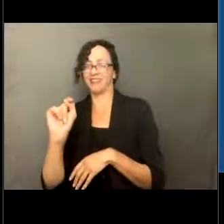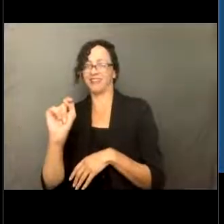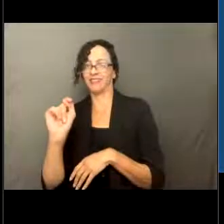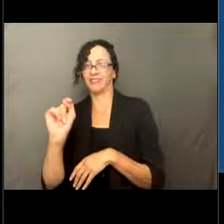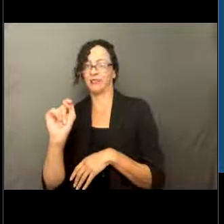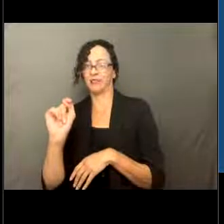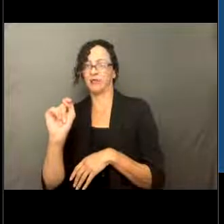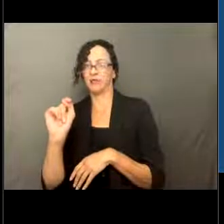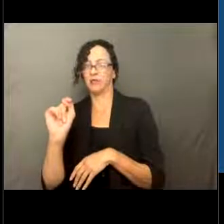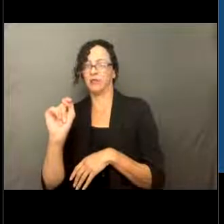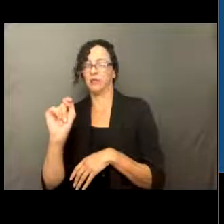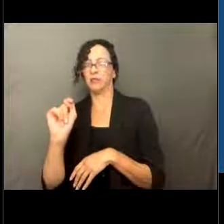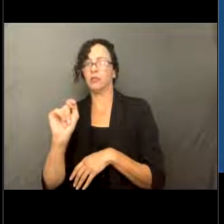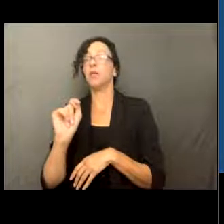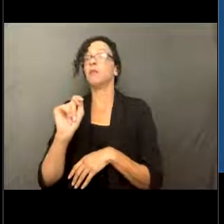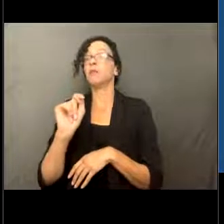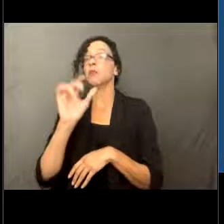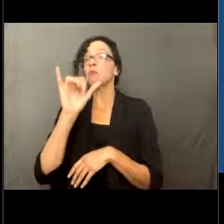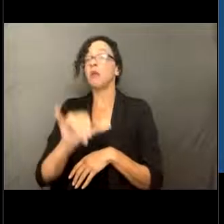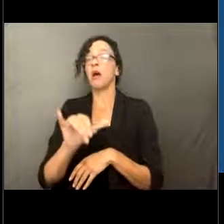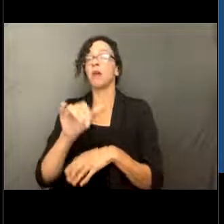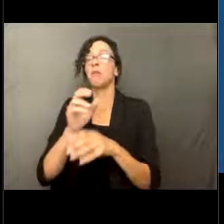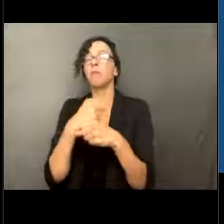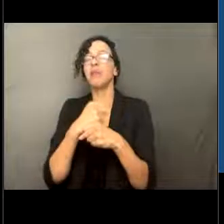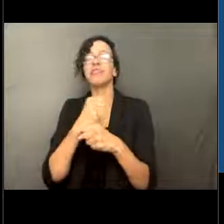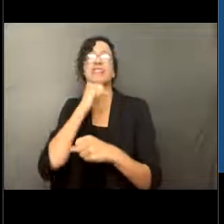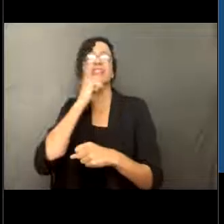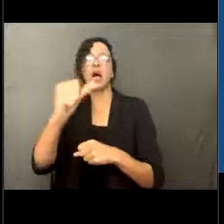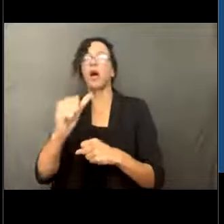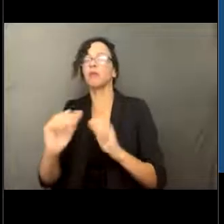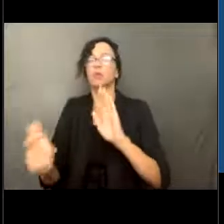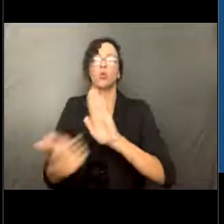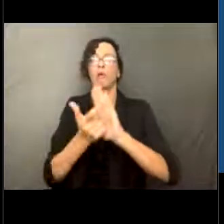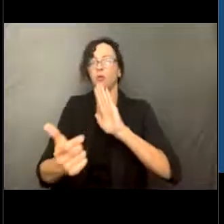decriminalizes walking at intersections or mid-blocks.